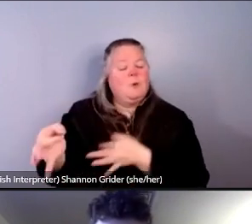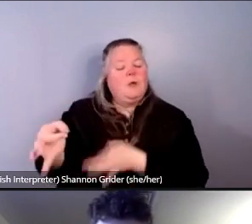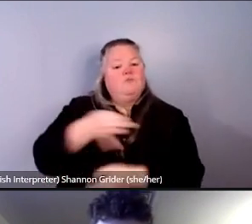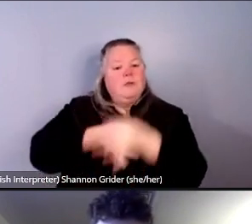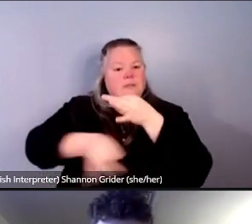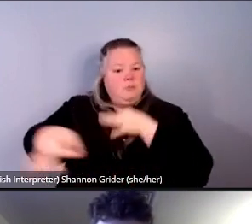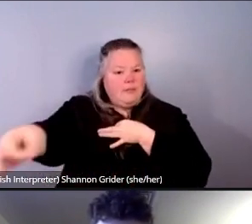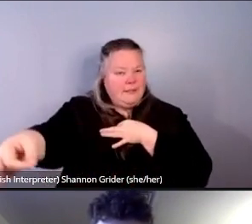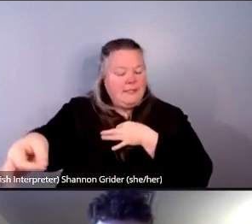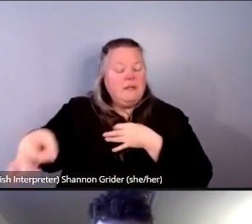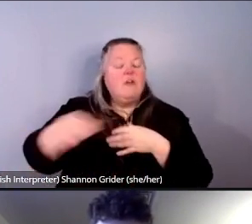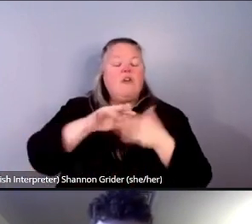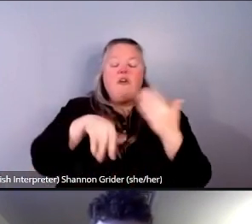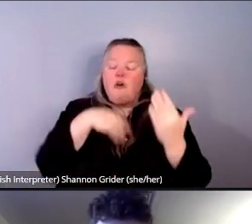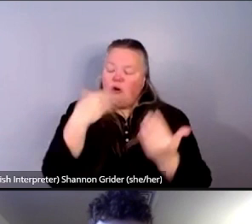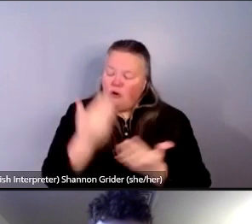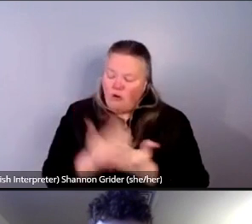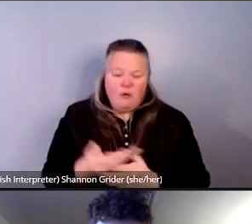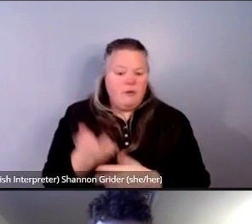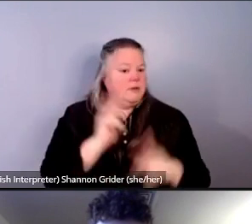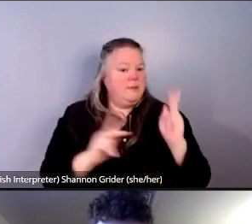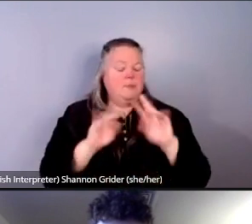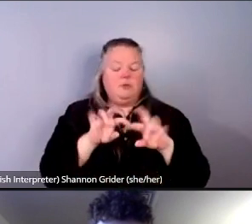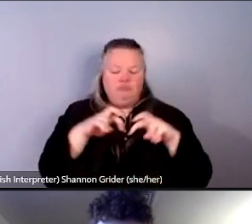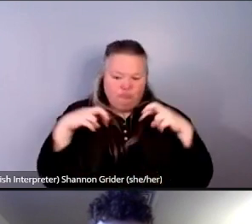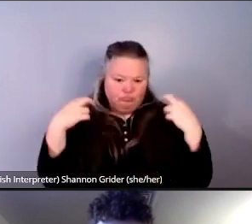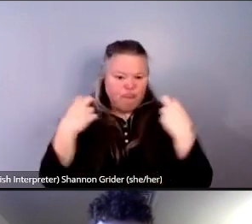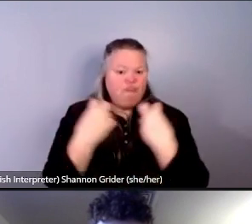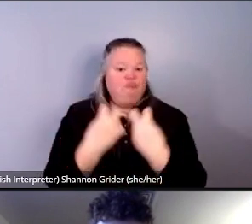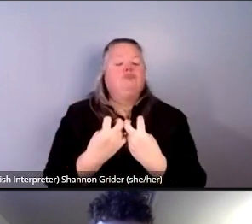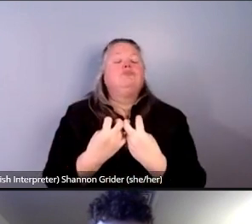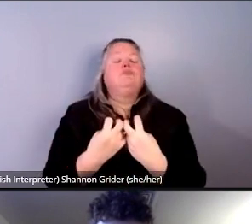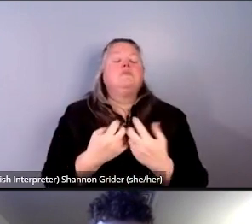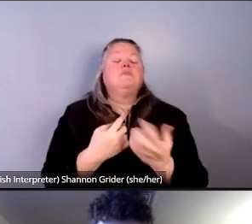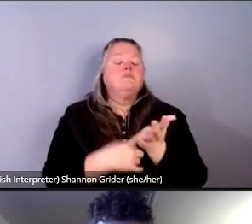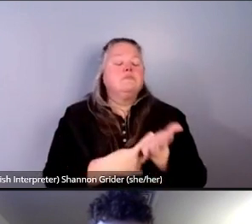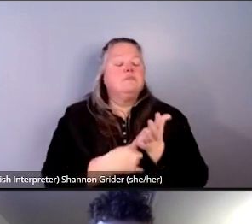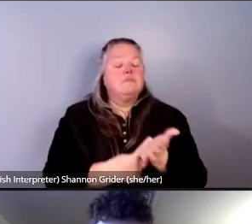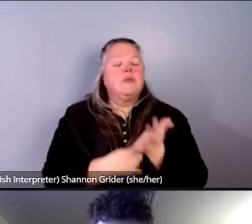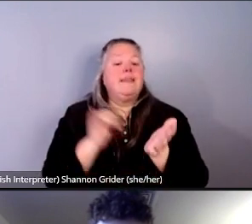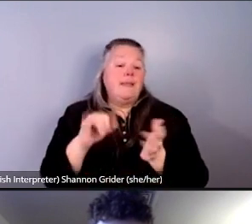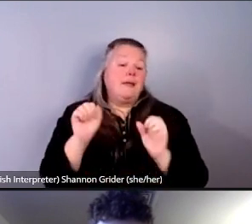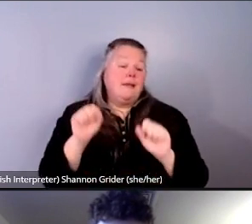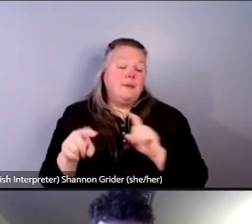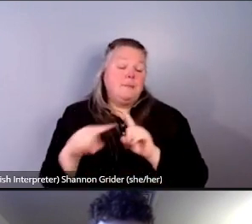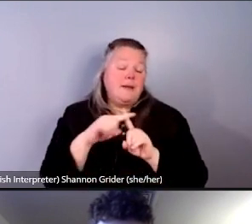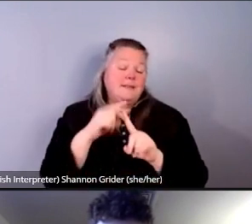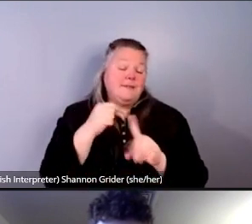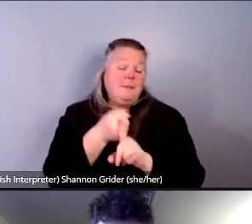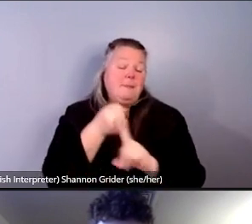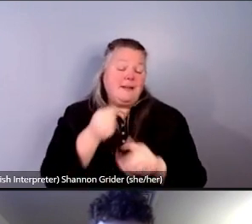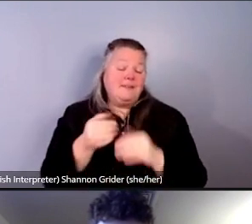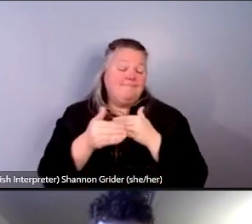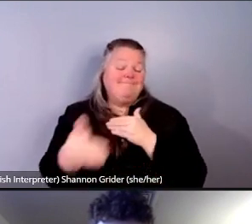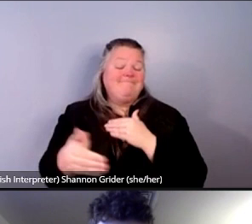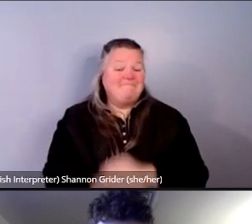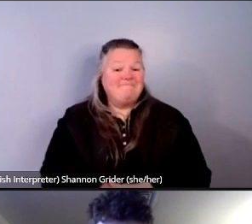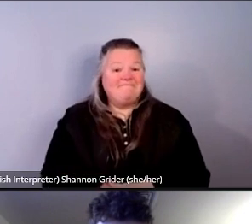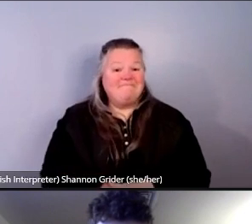have all the players at the table, and that will only be positive impact moving forward.